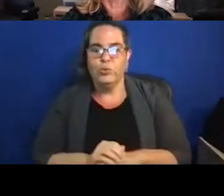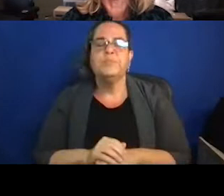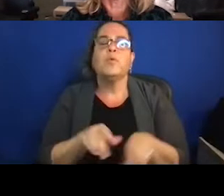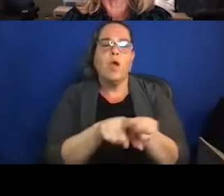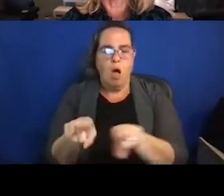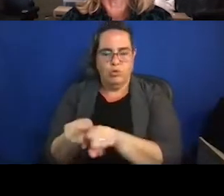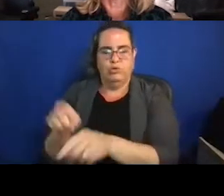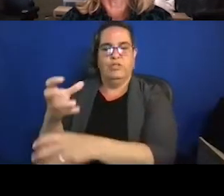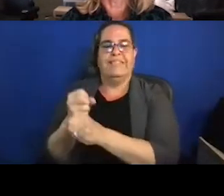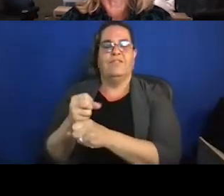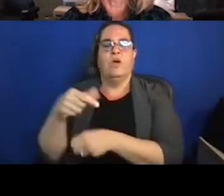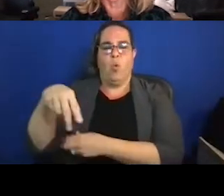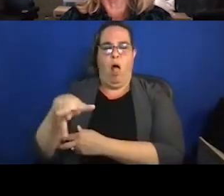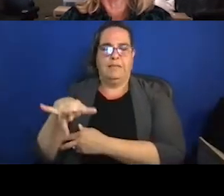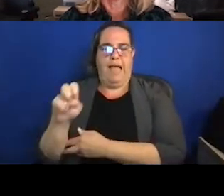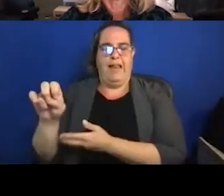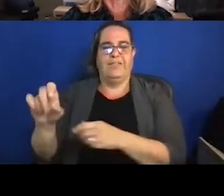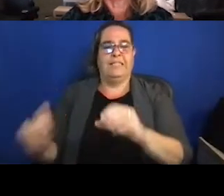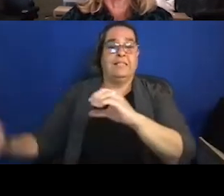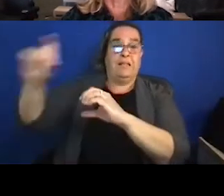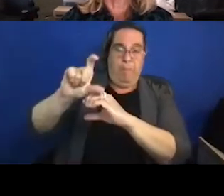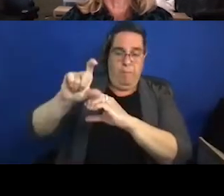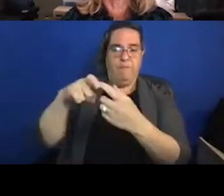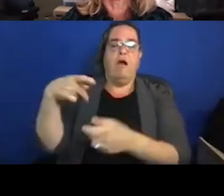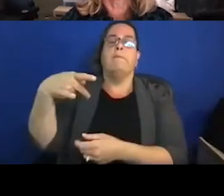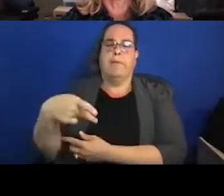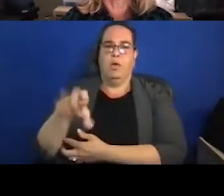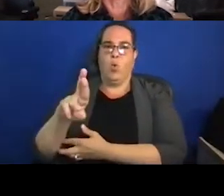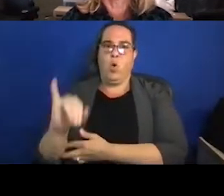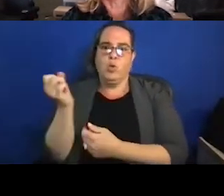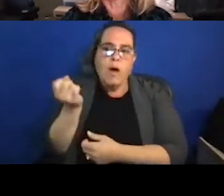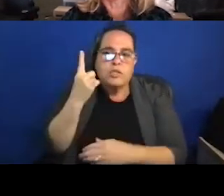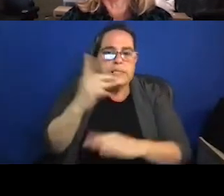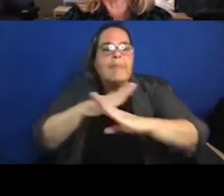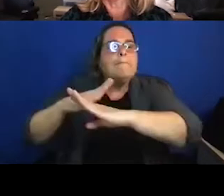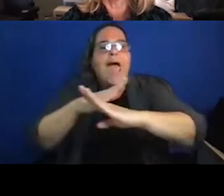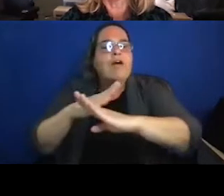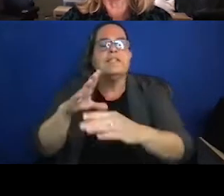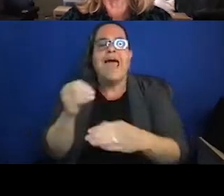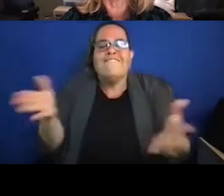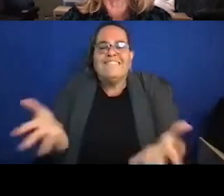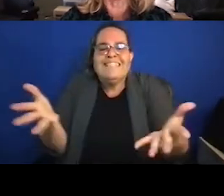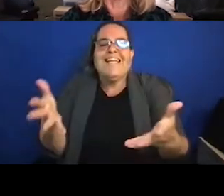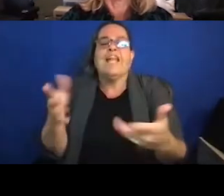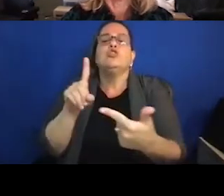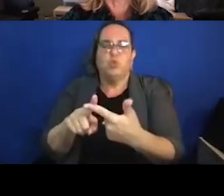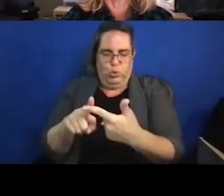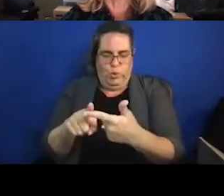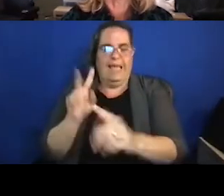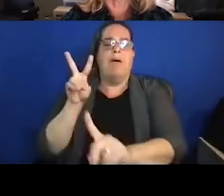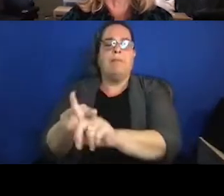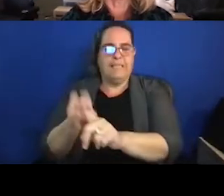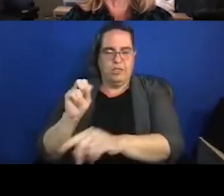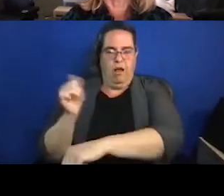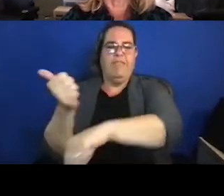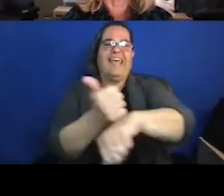qualitative supplement from PCORI to understand the barriers and facilitators to implementation of the interventions that I'll share with